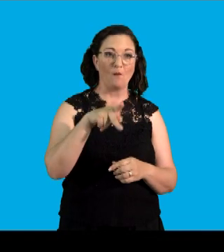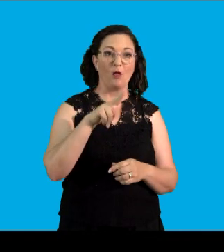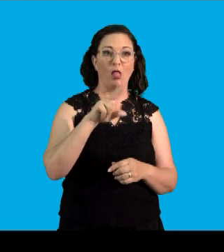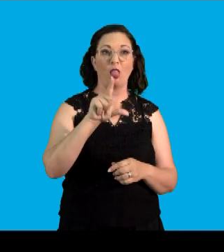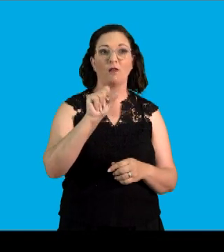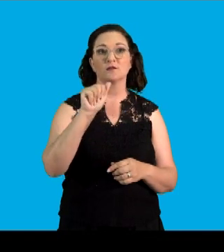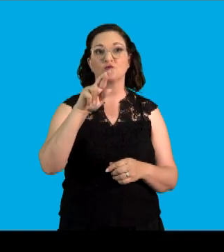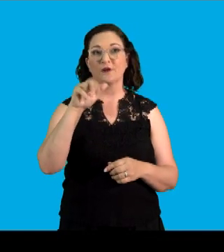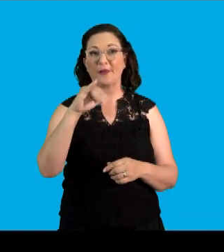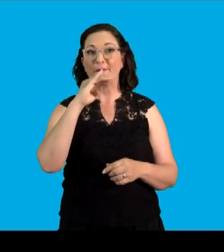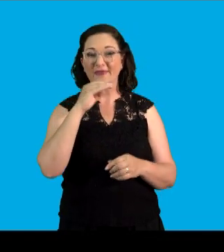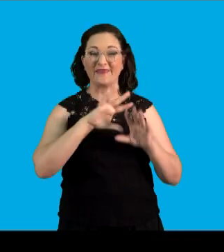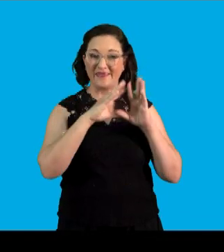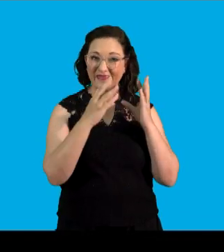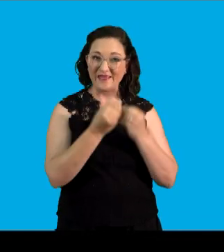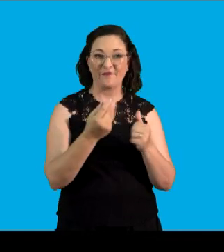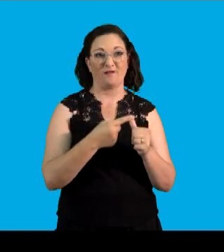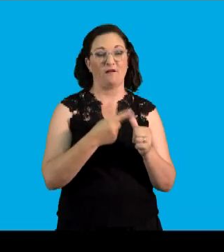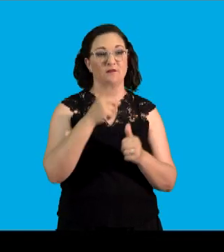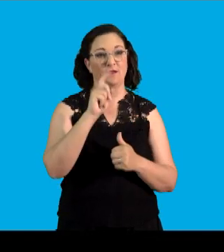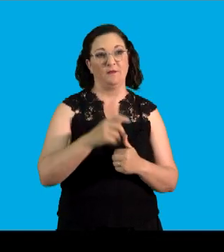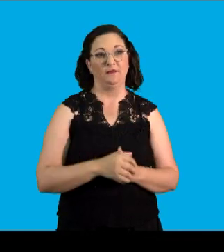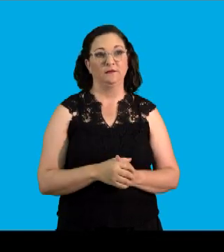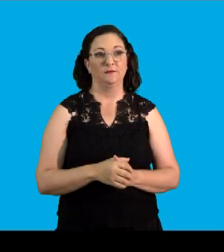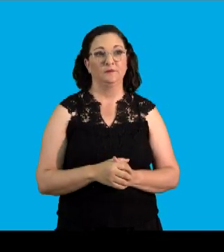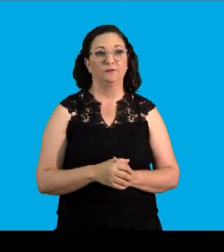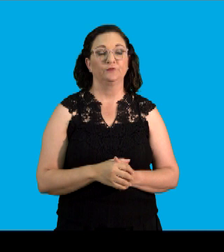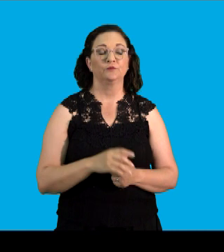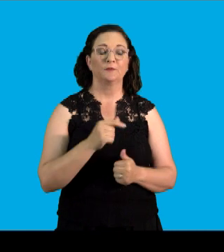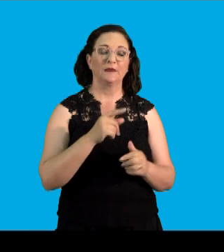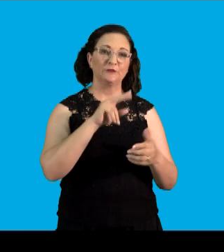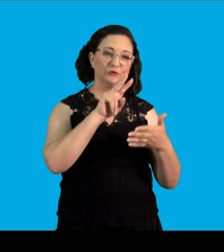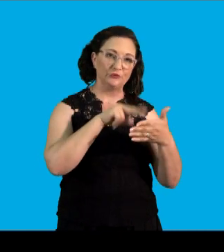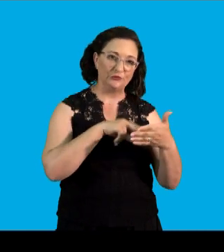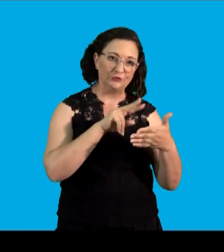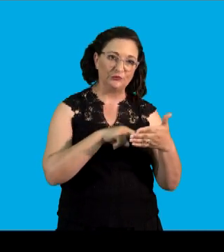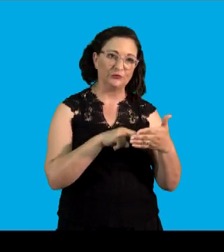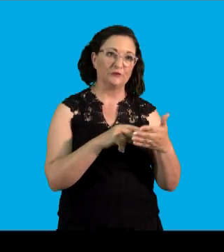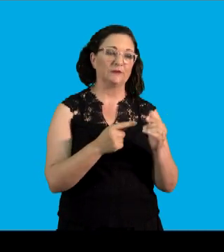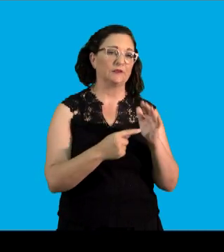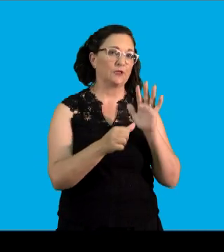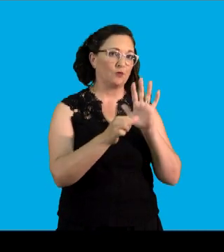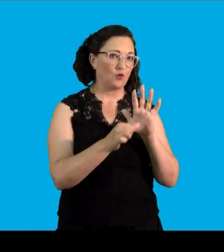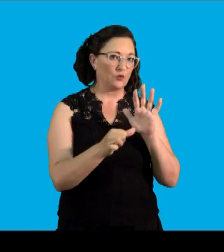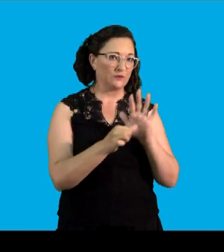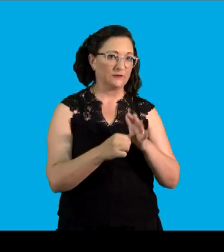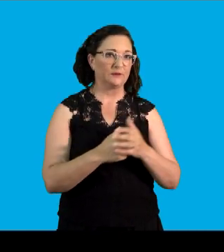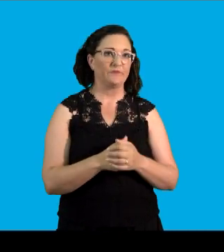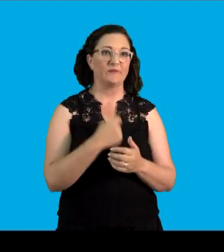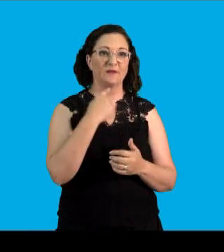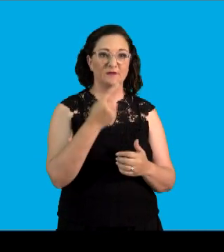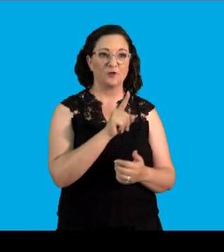everything. Question 1, the first tip, read the instructions. Very important that you read the instruction. It says